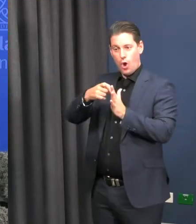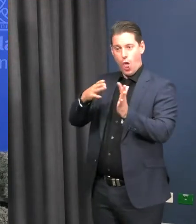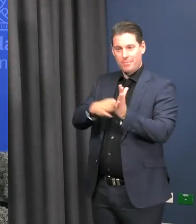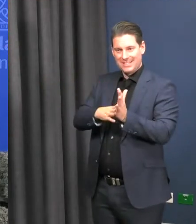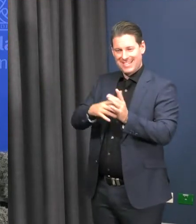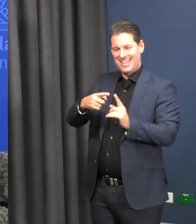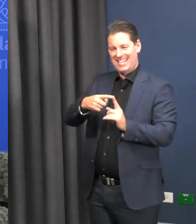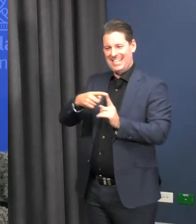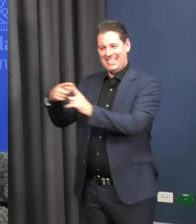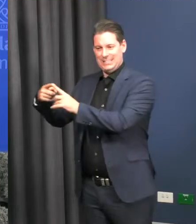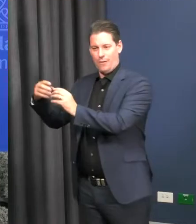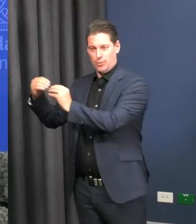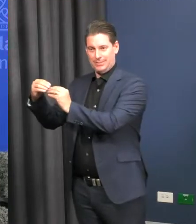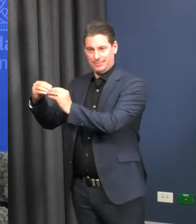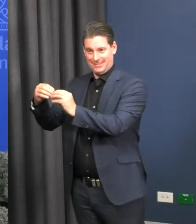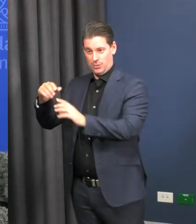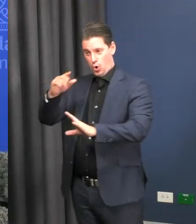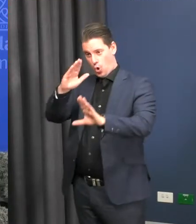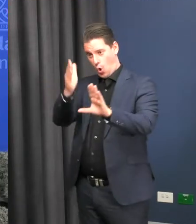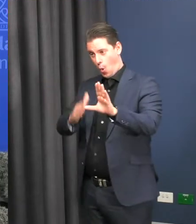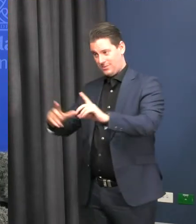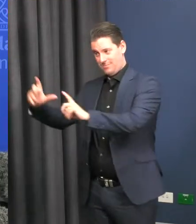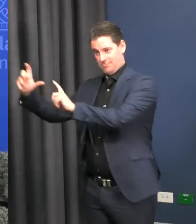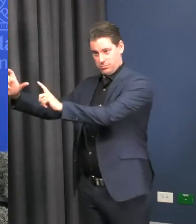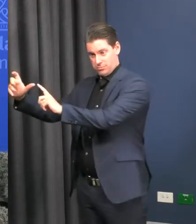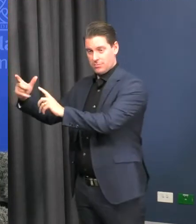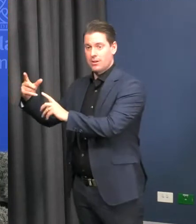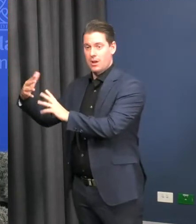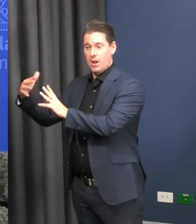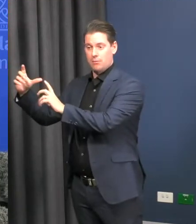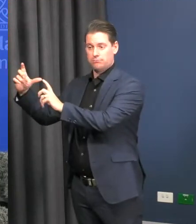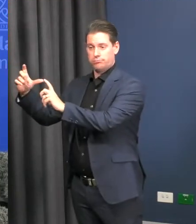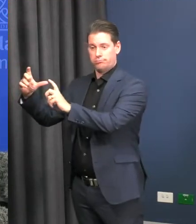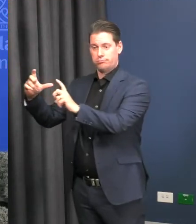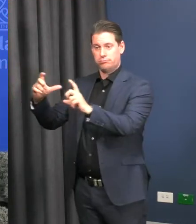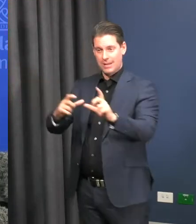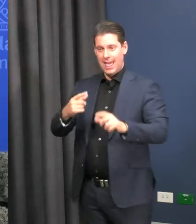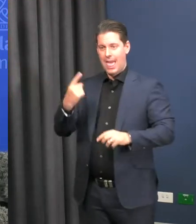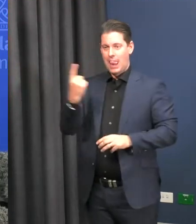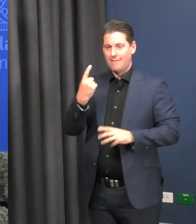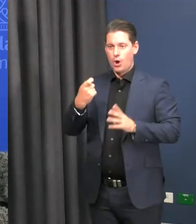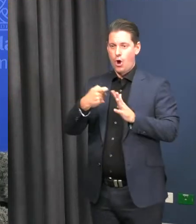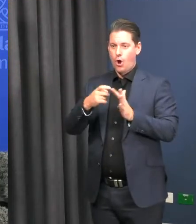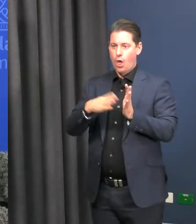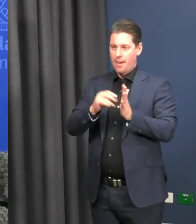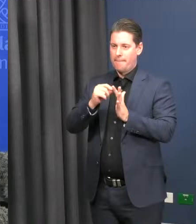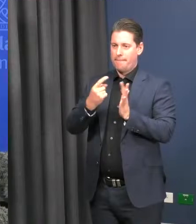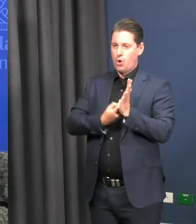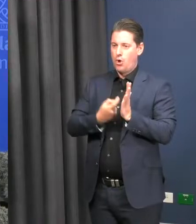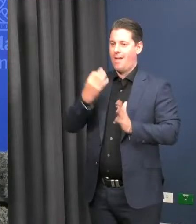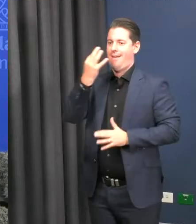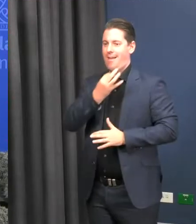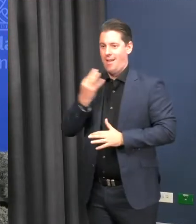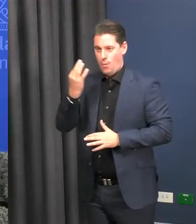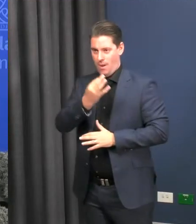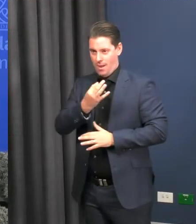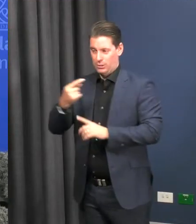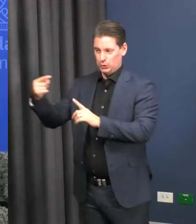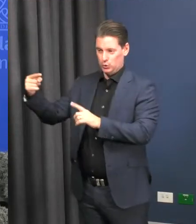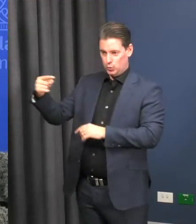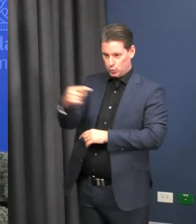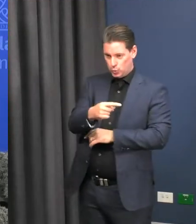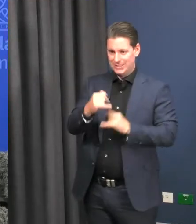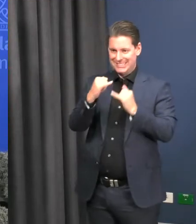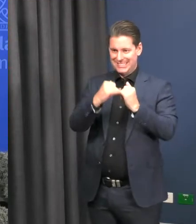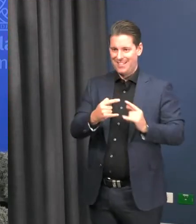of Brisbane. And it is moving west at around 11 kilometres per hour towards southeast Queensland. It is